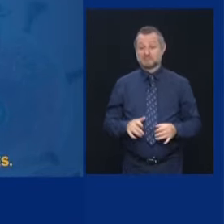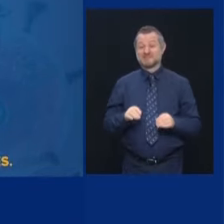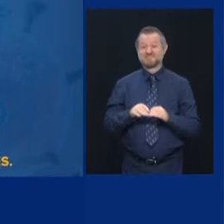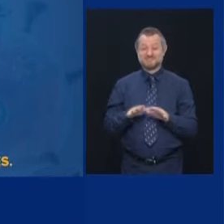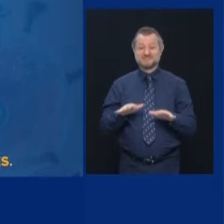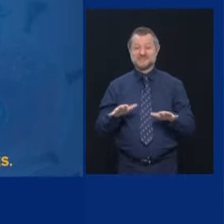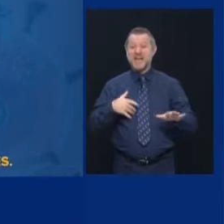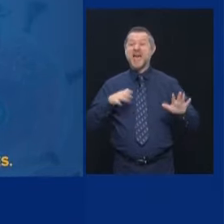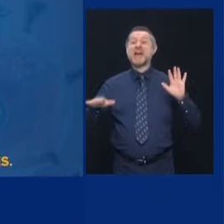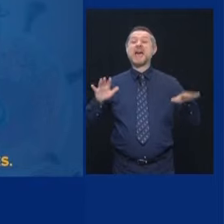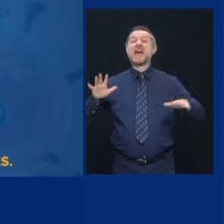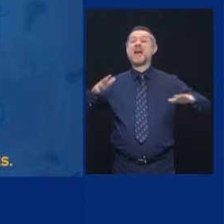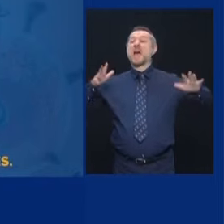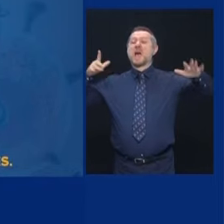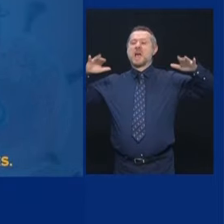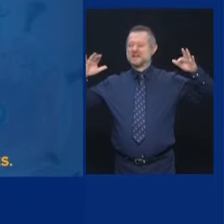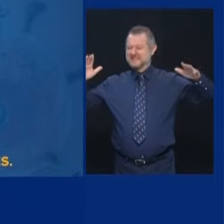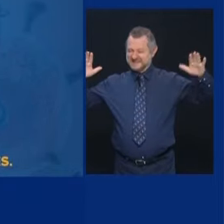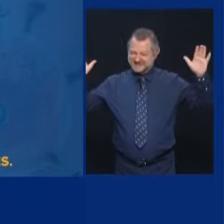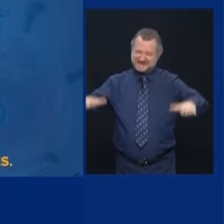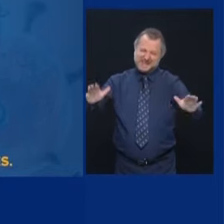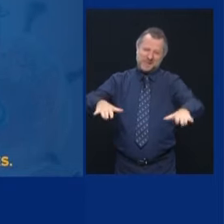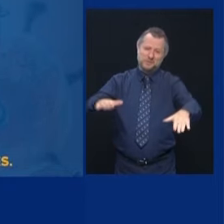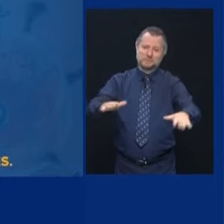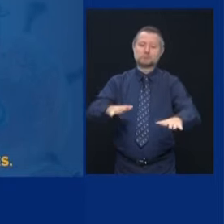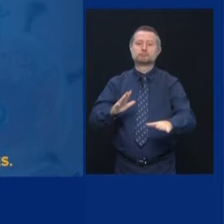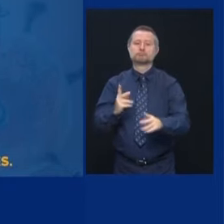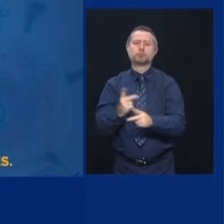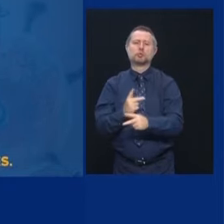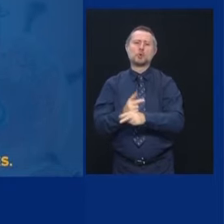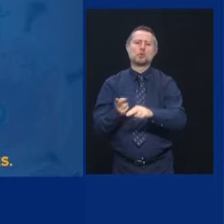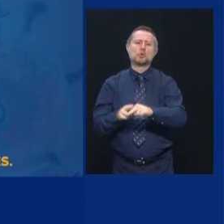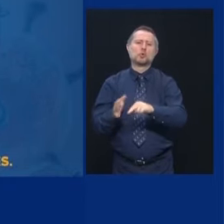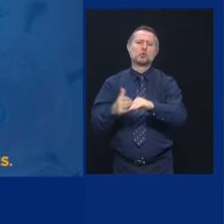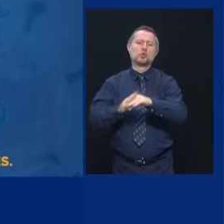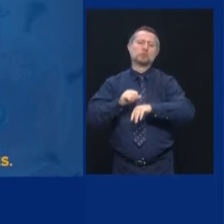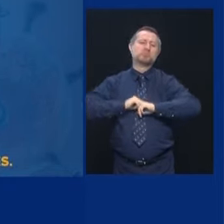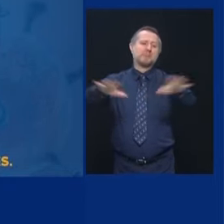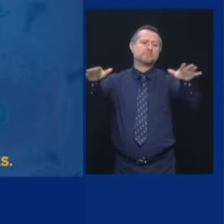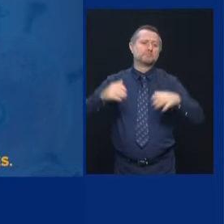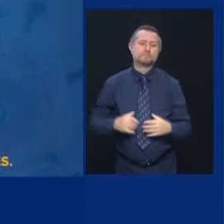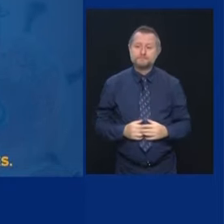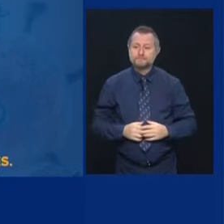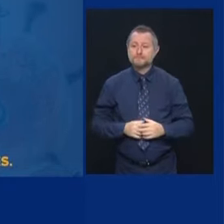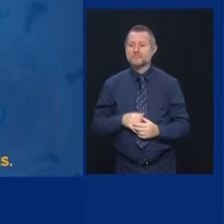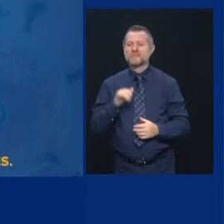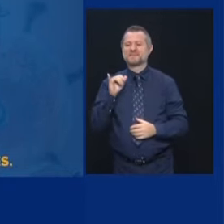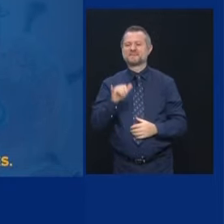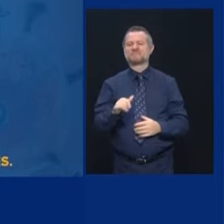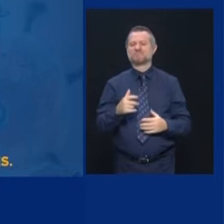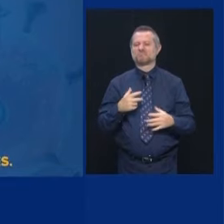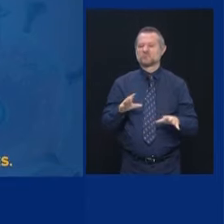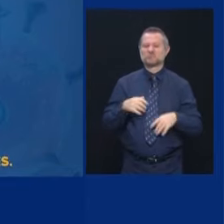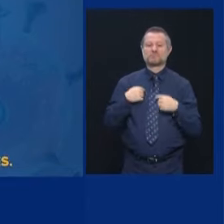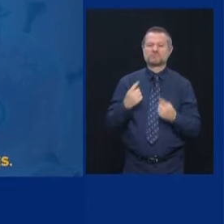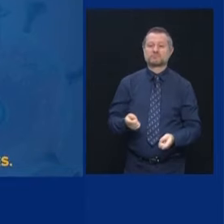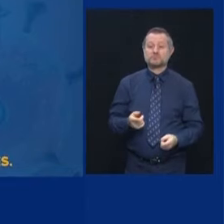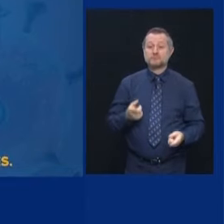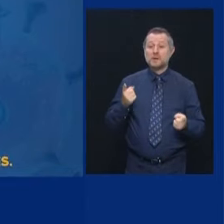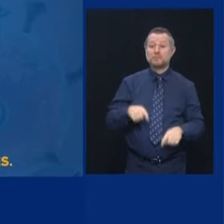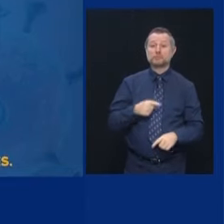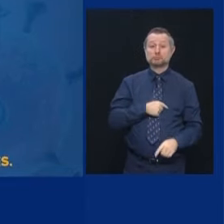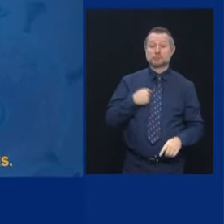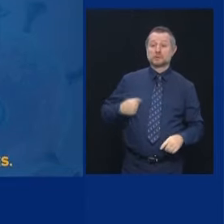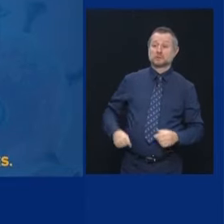embers before it's a fire out of control? That's always the question. That was the question in Wuhan,